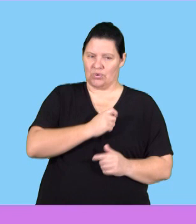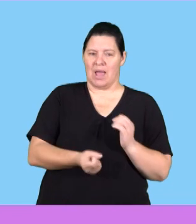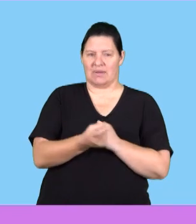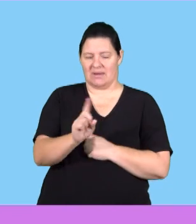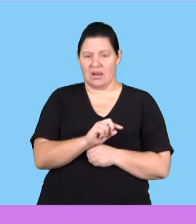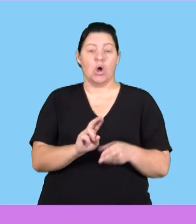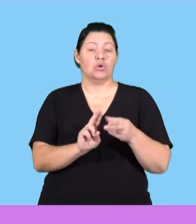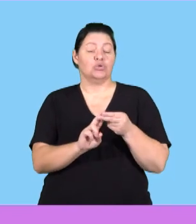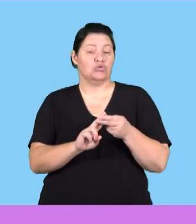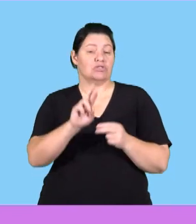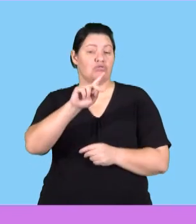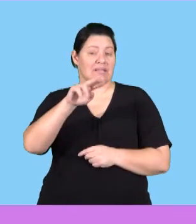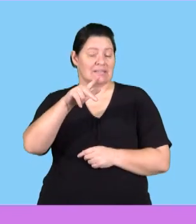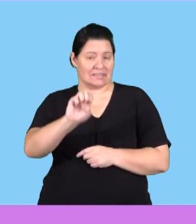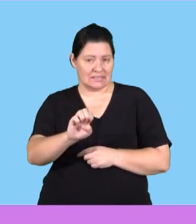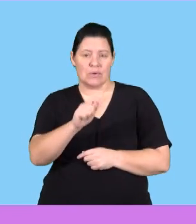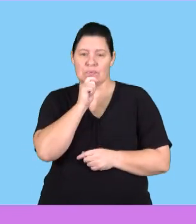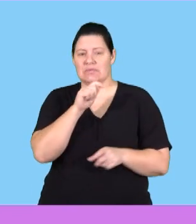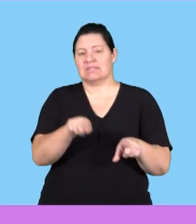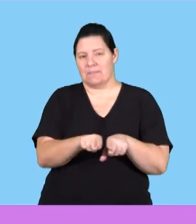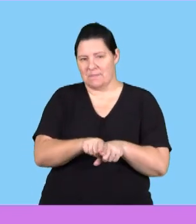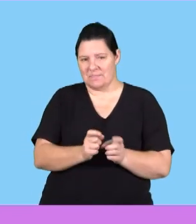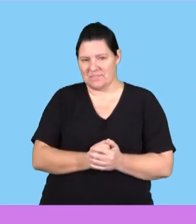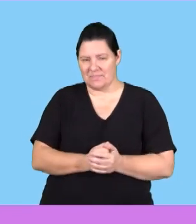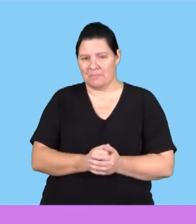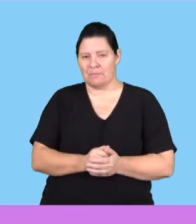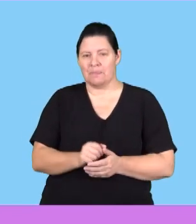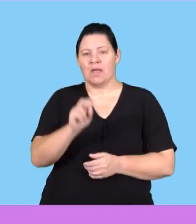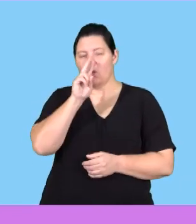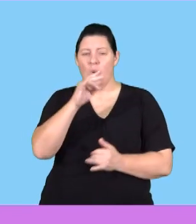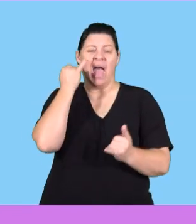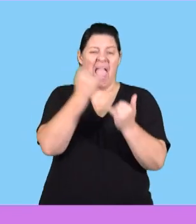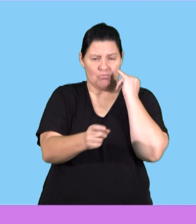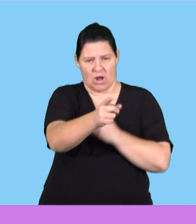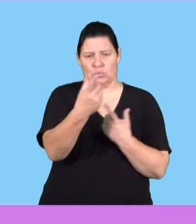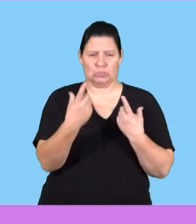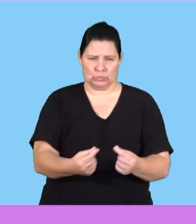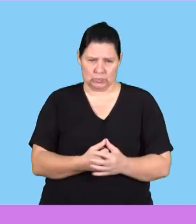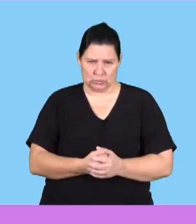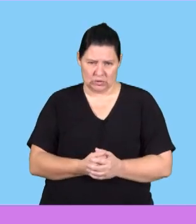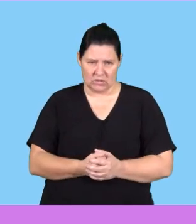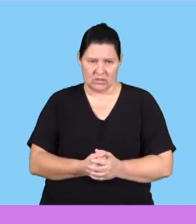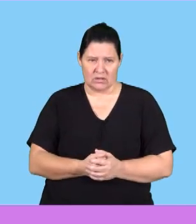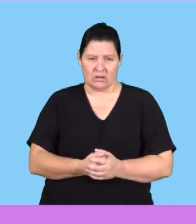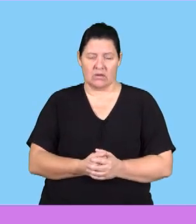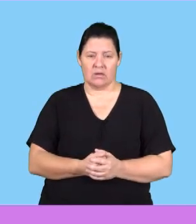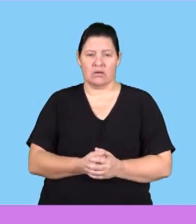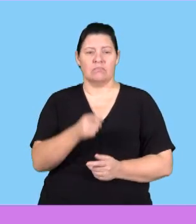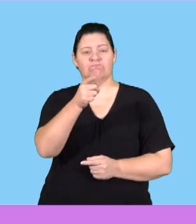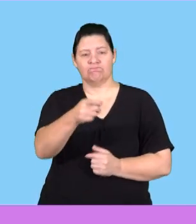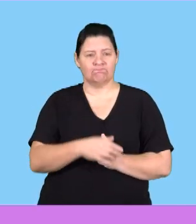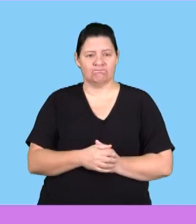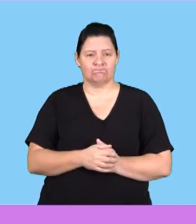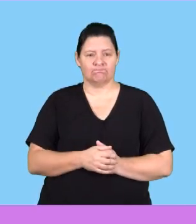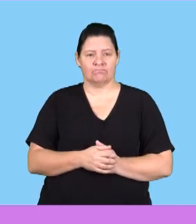rate was also used. Let us look at the common errors. The common errors, number one, is